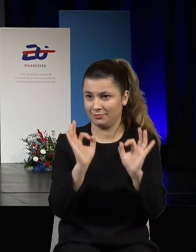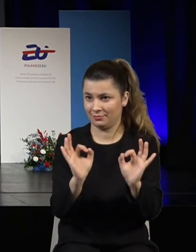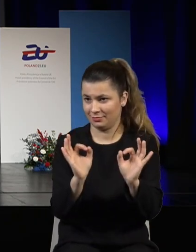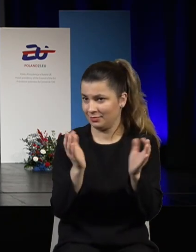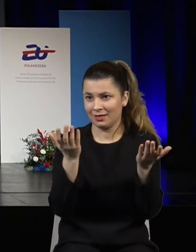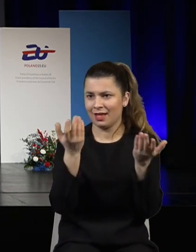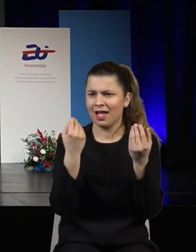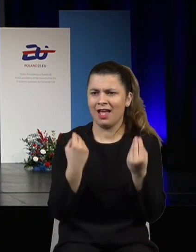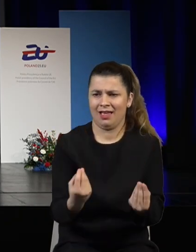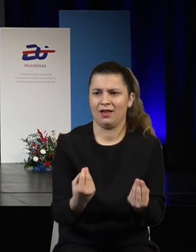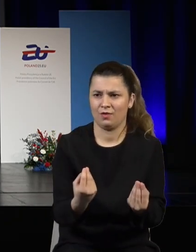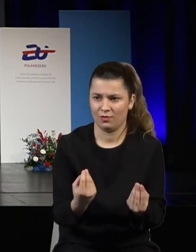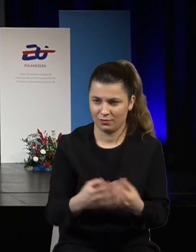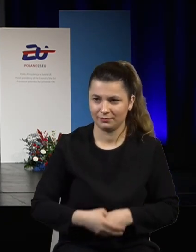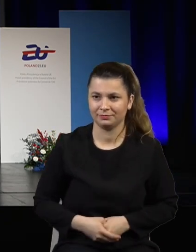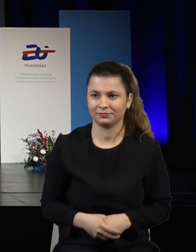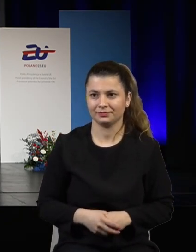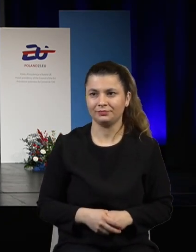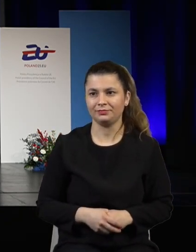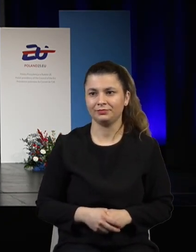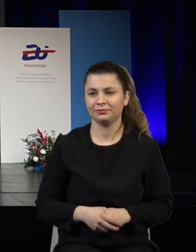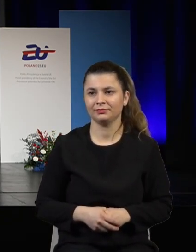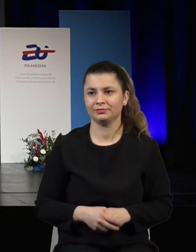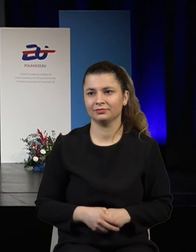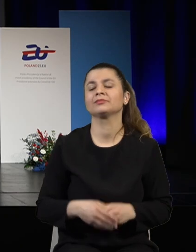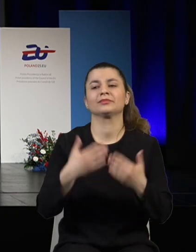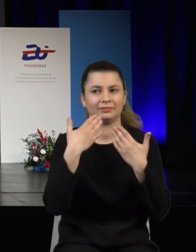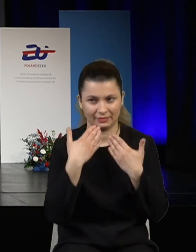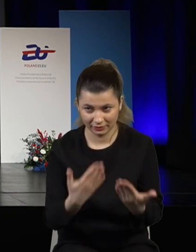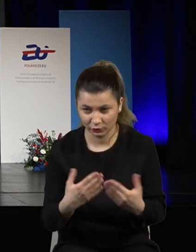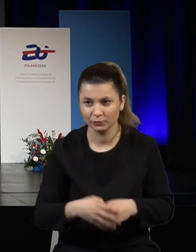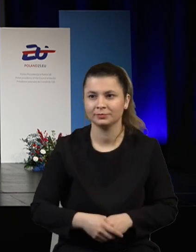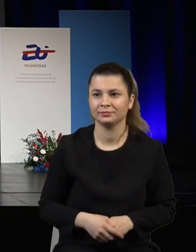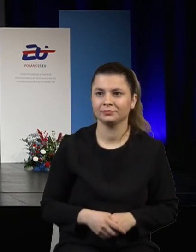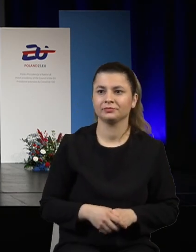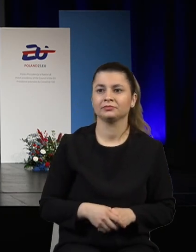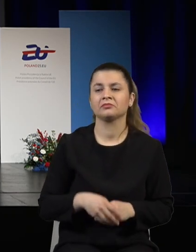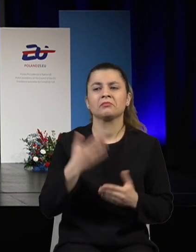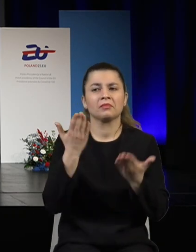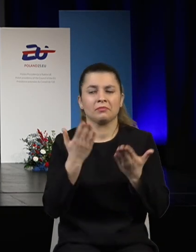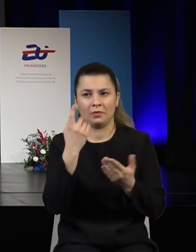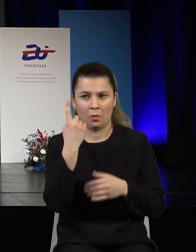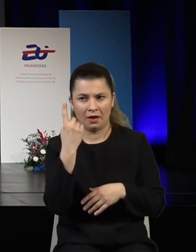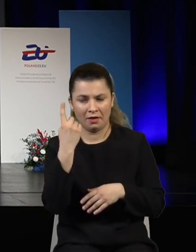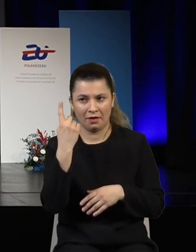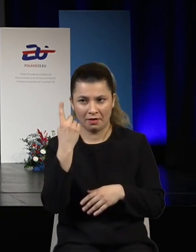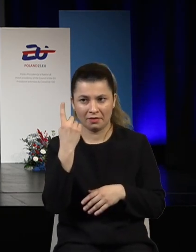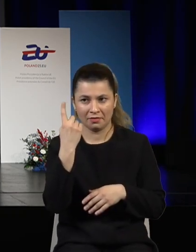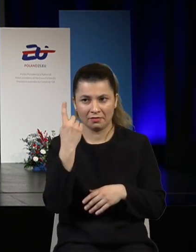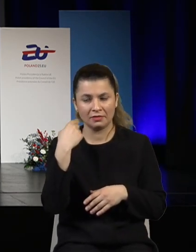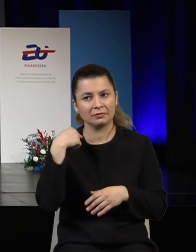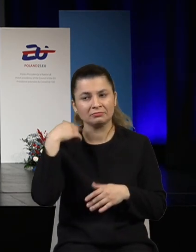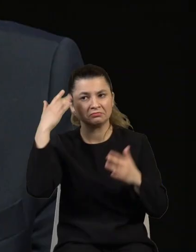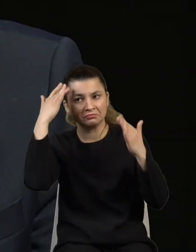Yes. Third, maybe reflections. Firstly, it's worth using so-called